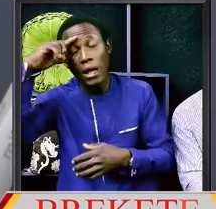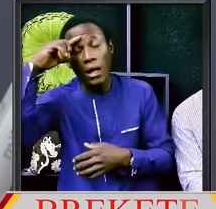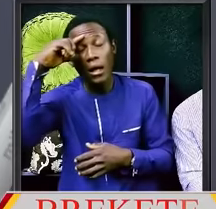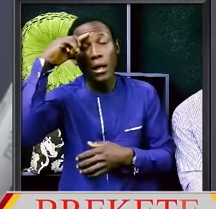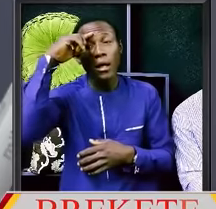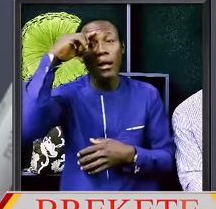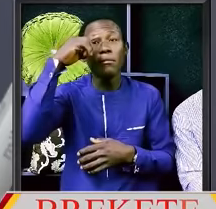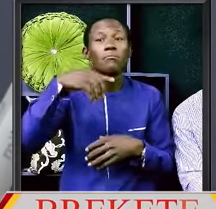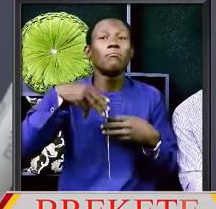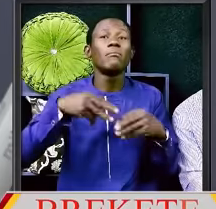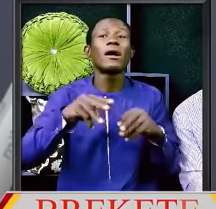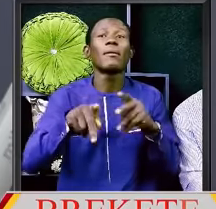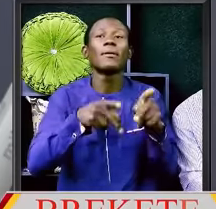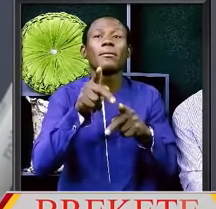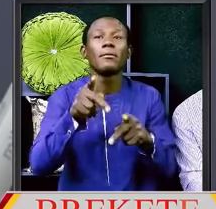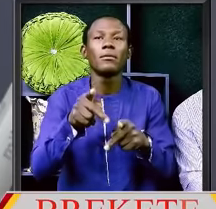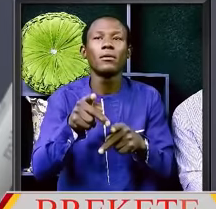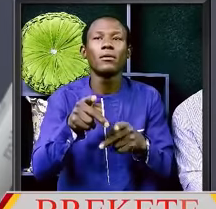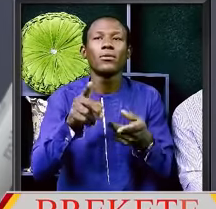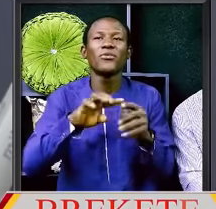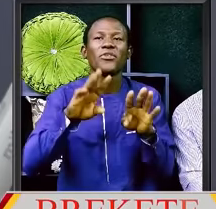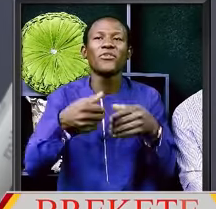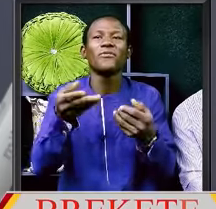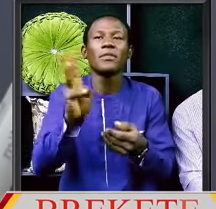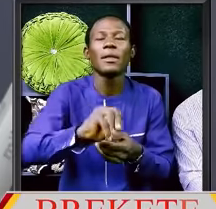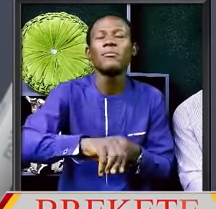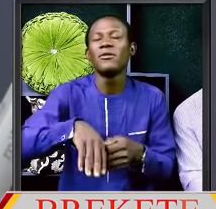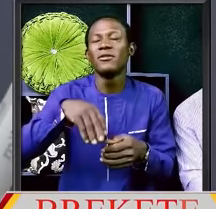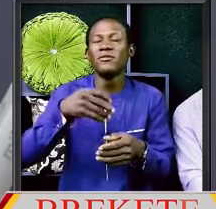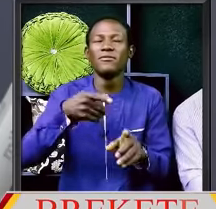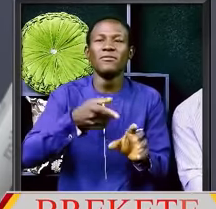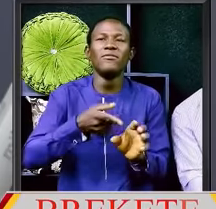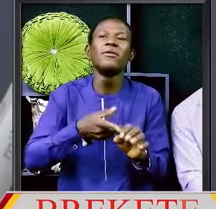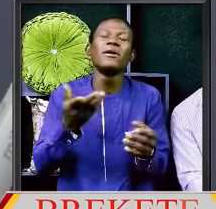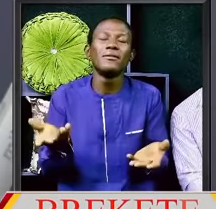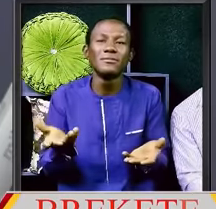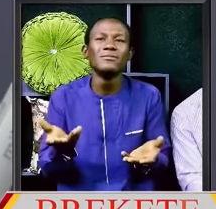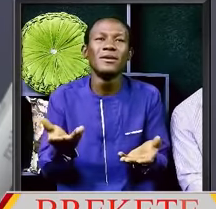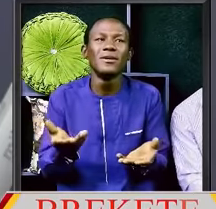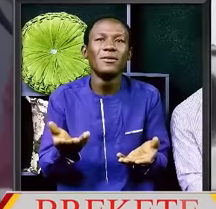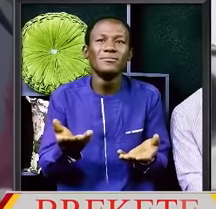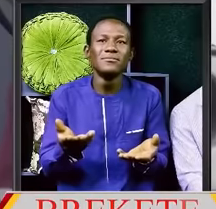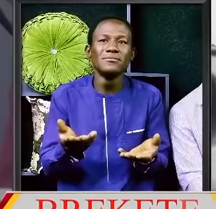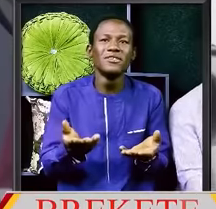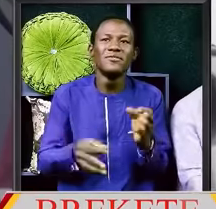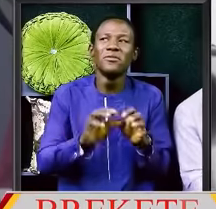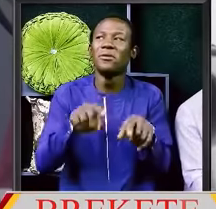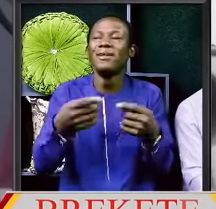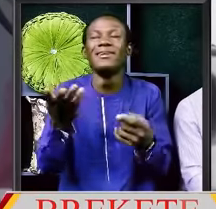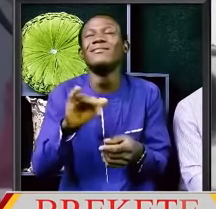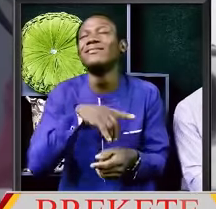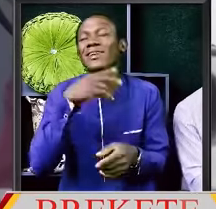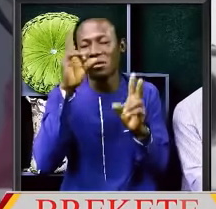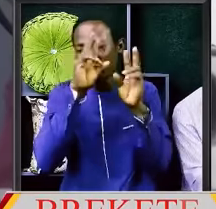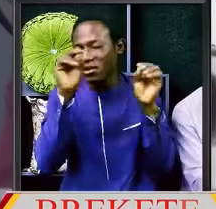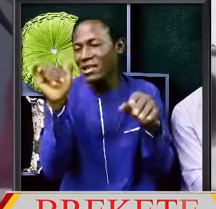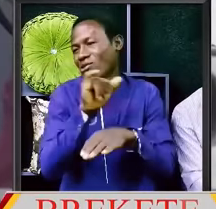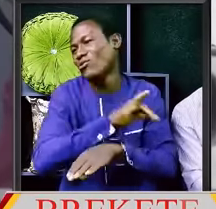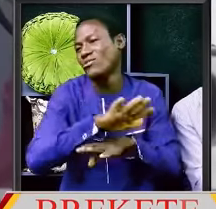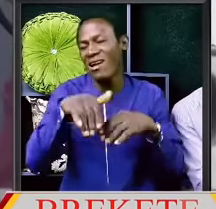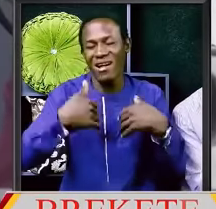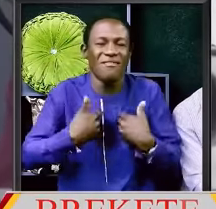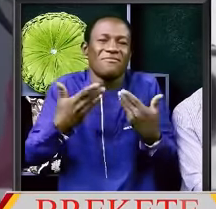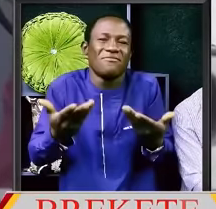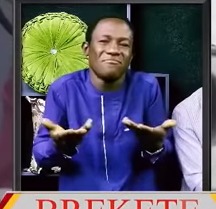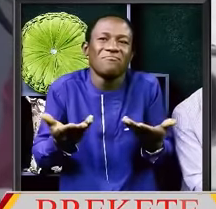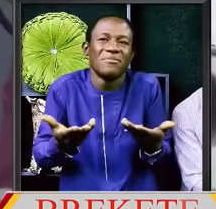they go say, oh God, well, I could cut up my money. One, they do and too much. One division can't carry 1 gallon. Another one